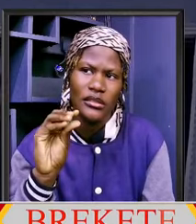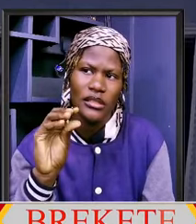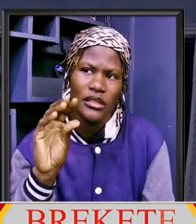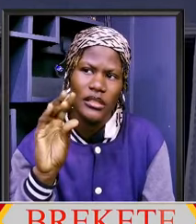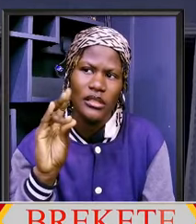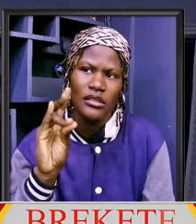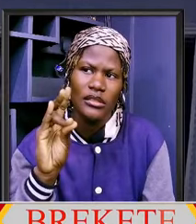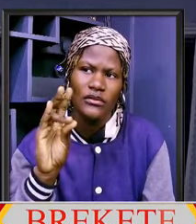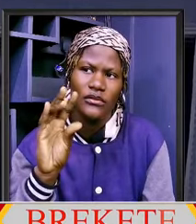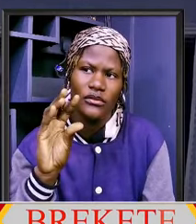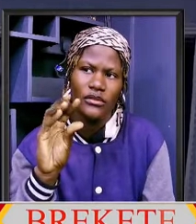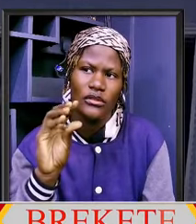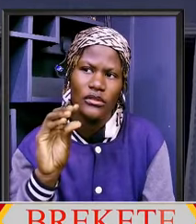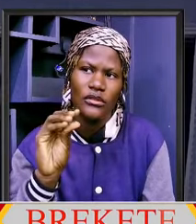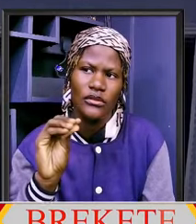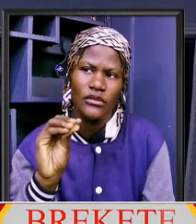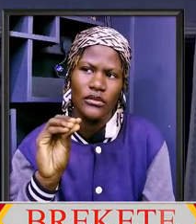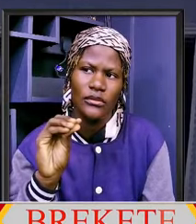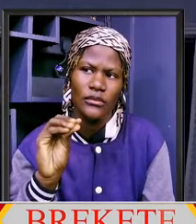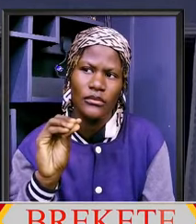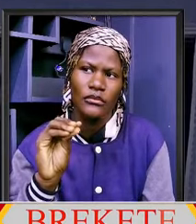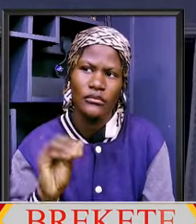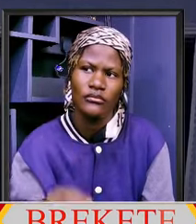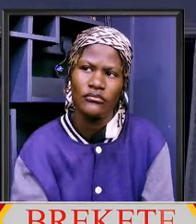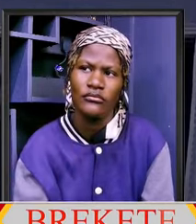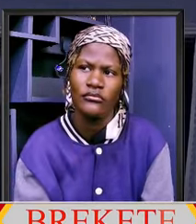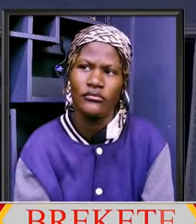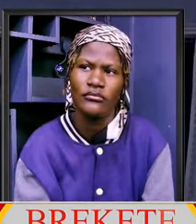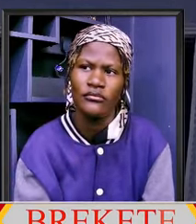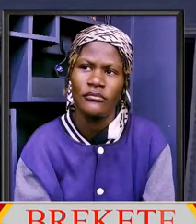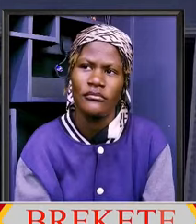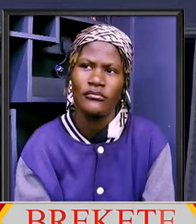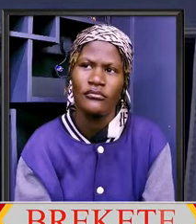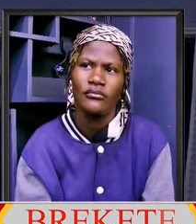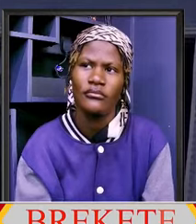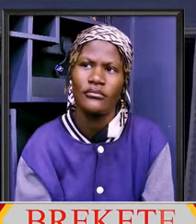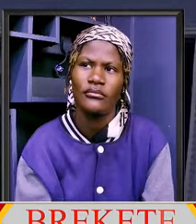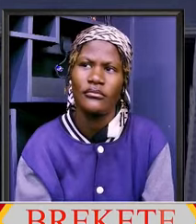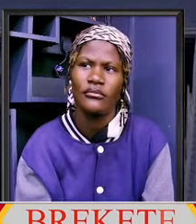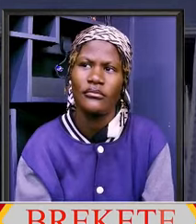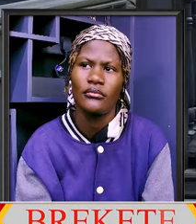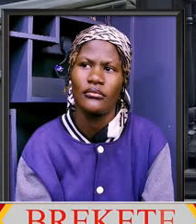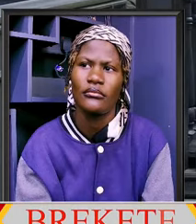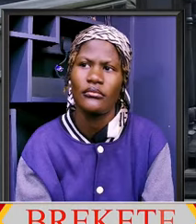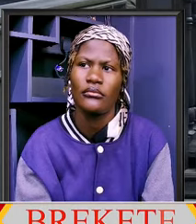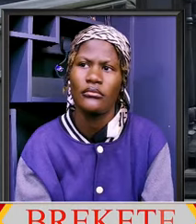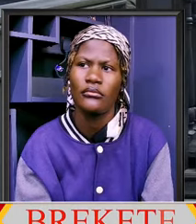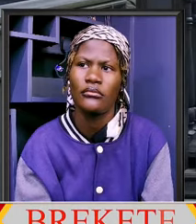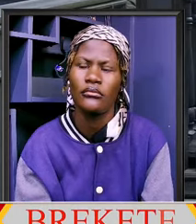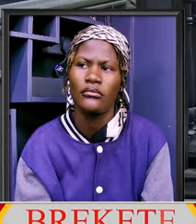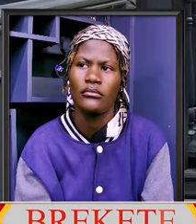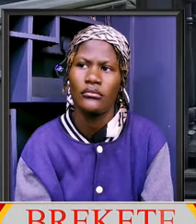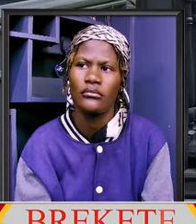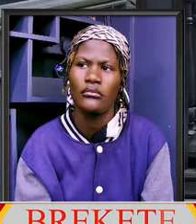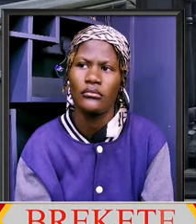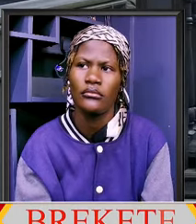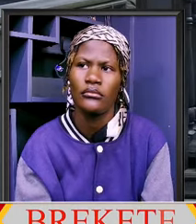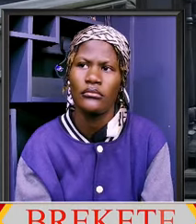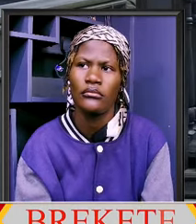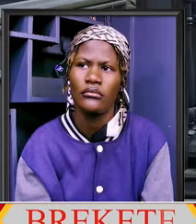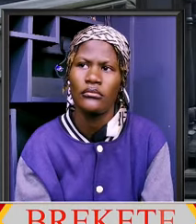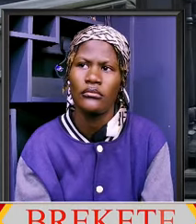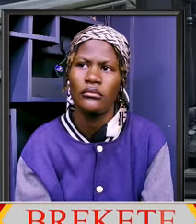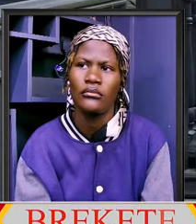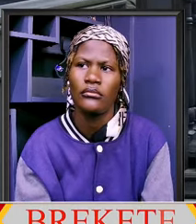1970 was wait. Joy, remember me, my husband. Which year, Mama get No, no worry, Joy, they